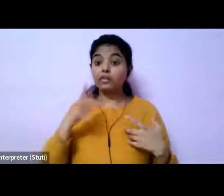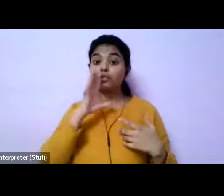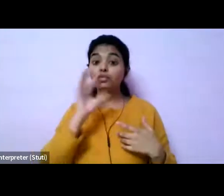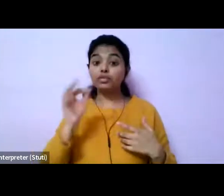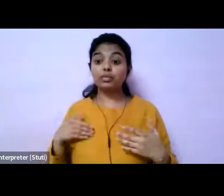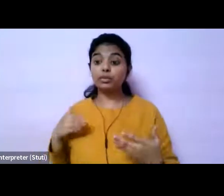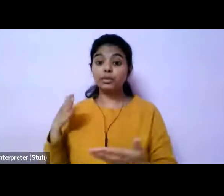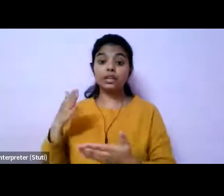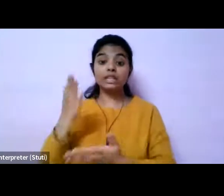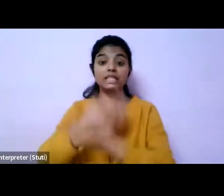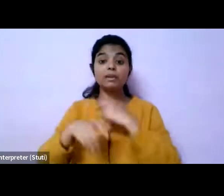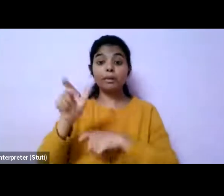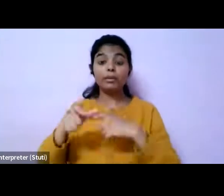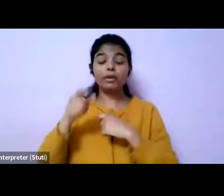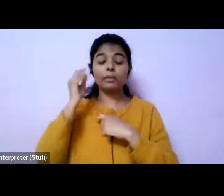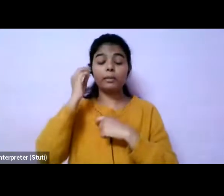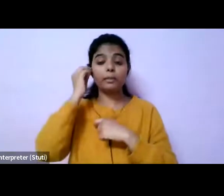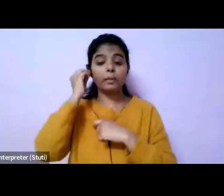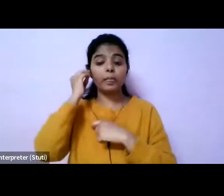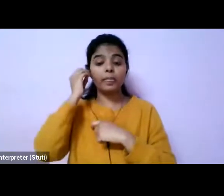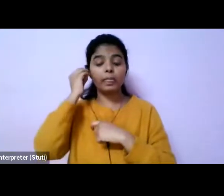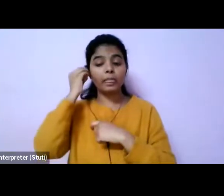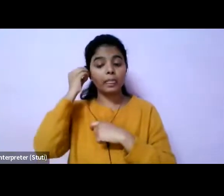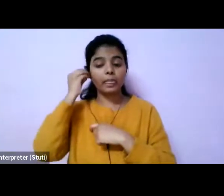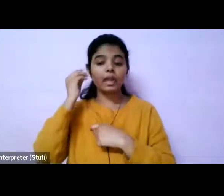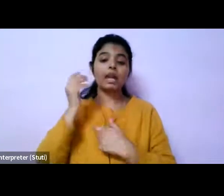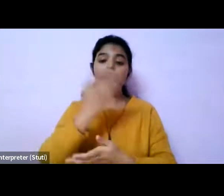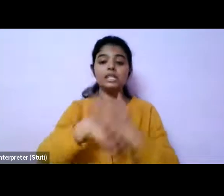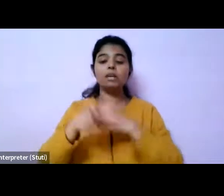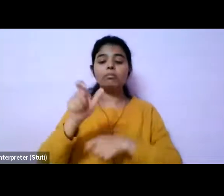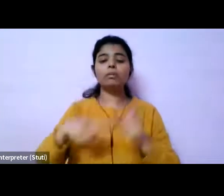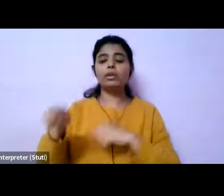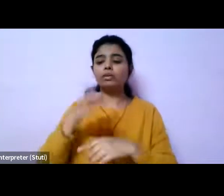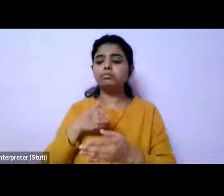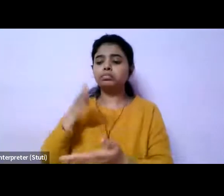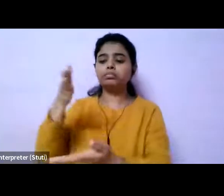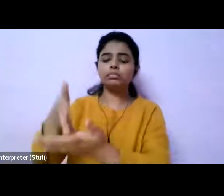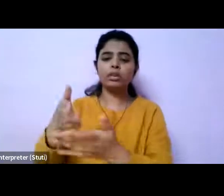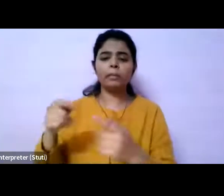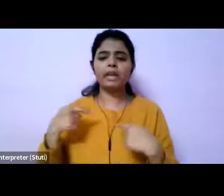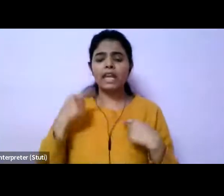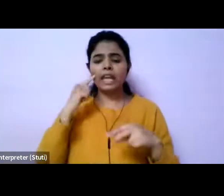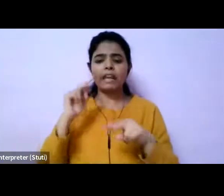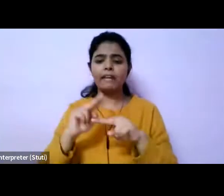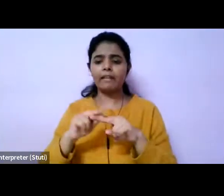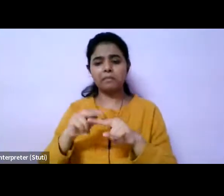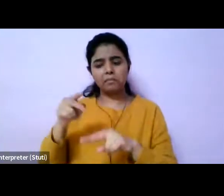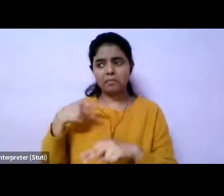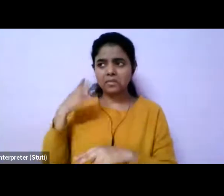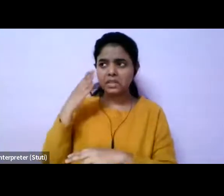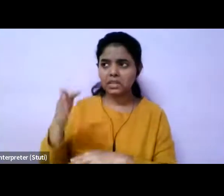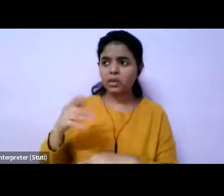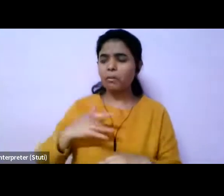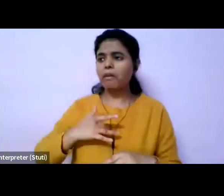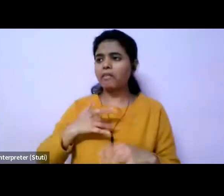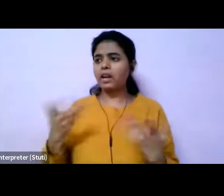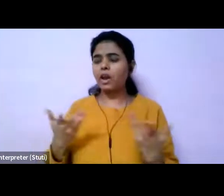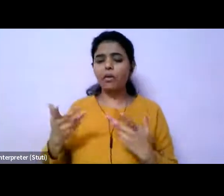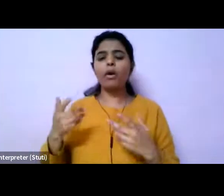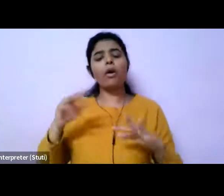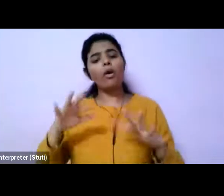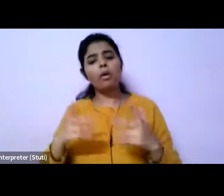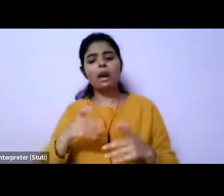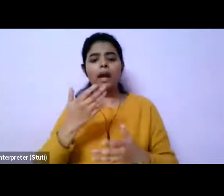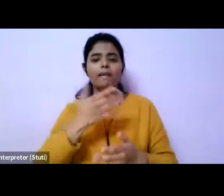those disabled bodies as an audience, what would my reaction be? Rather, what would